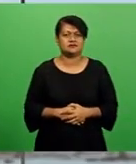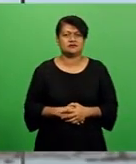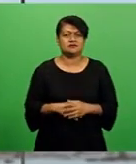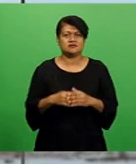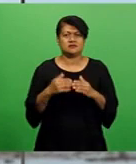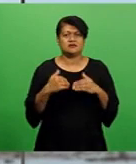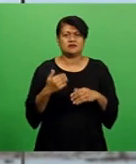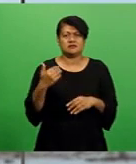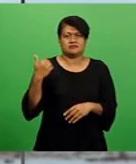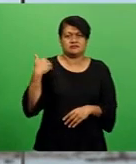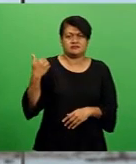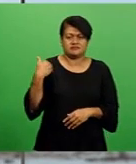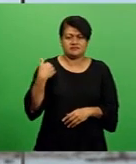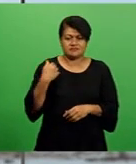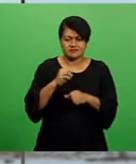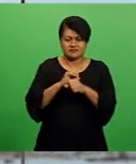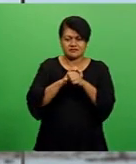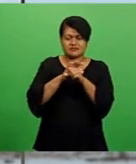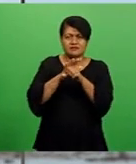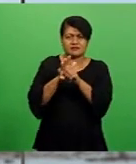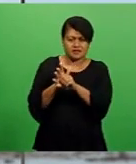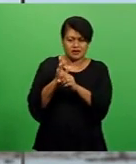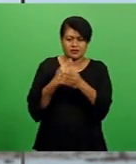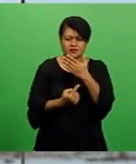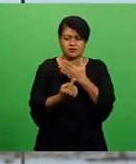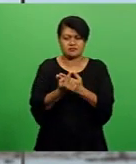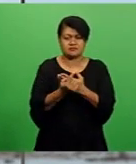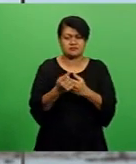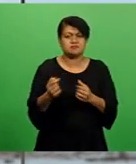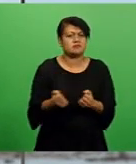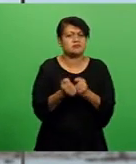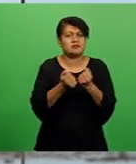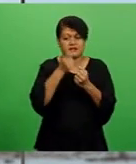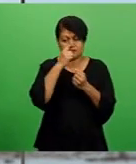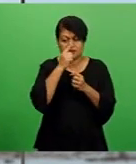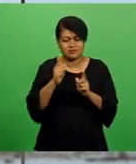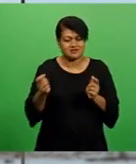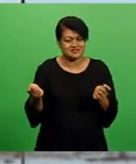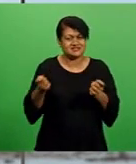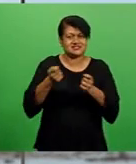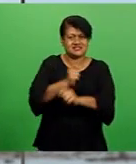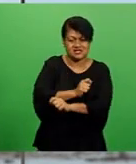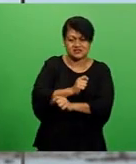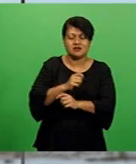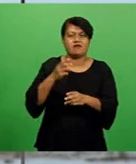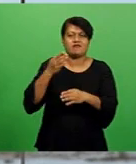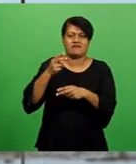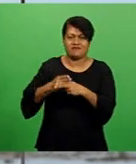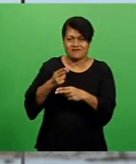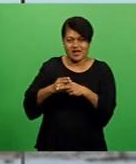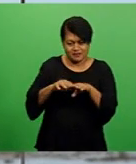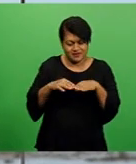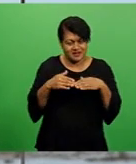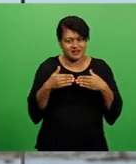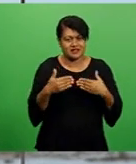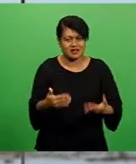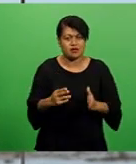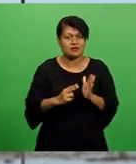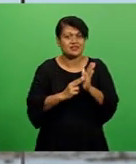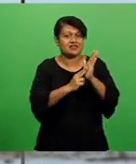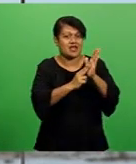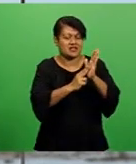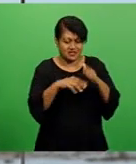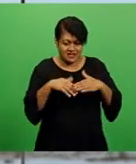of the pandemic persisting, many people have resorted to farming. 40-year-old Ronald Prasad of Sambetu Nandi says farming was the